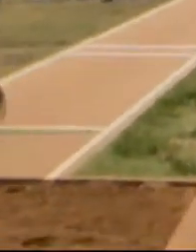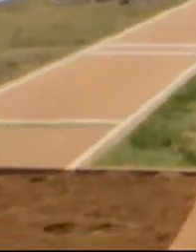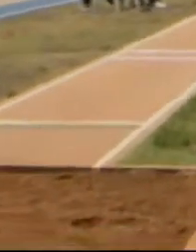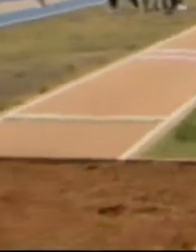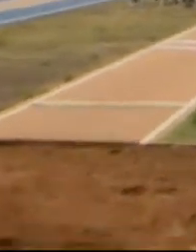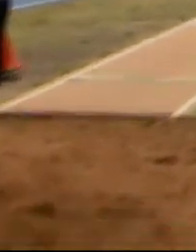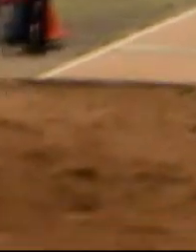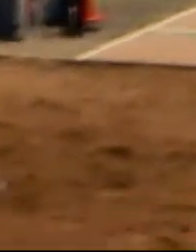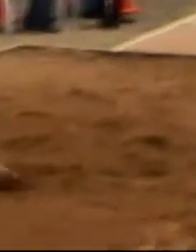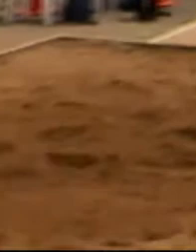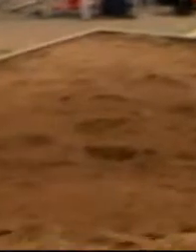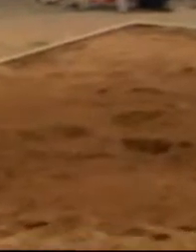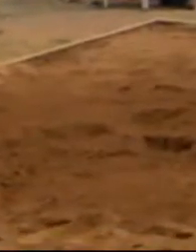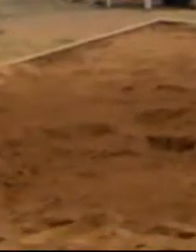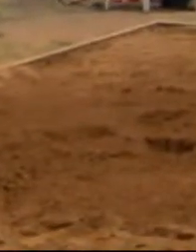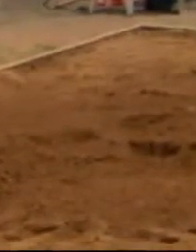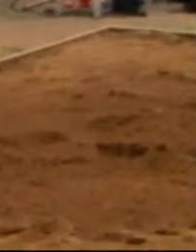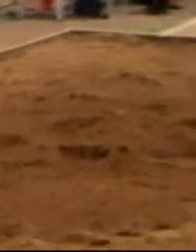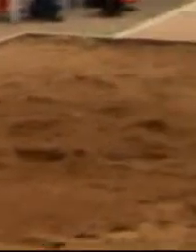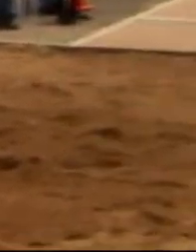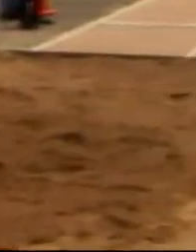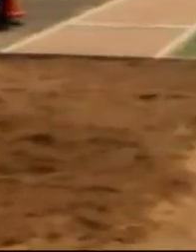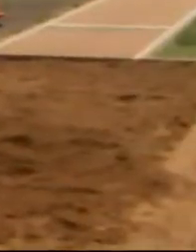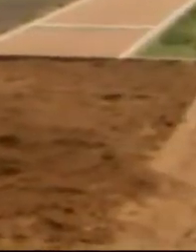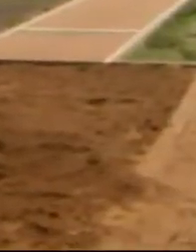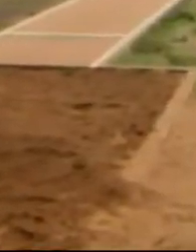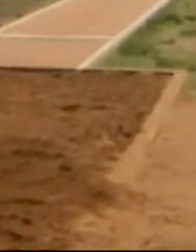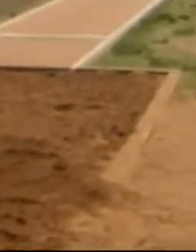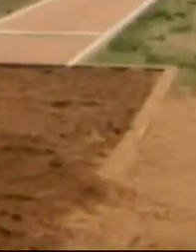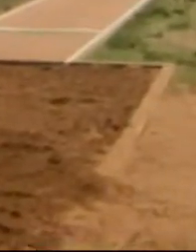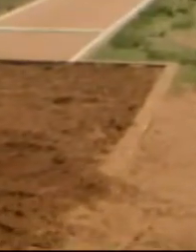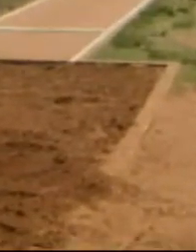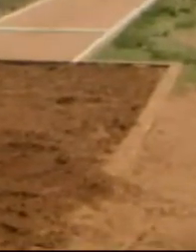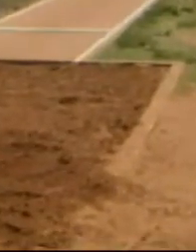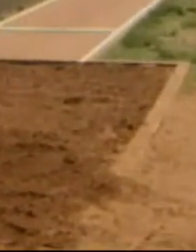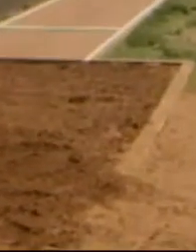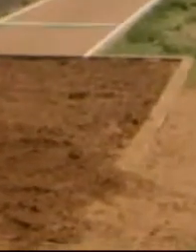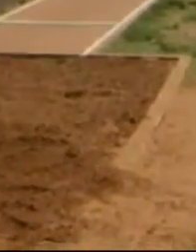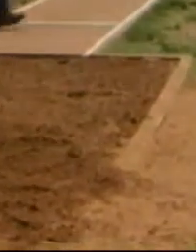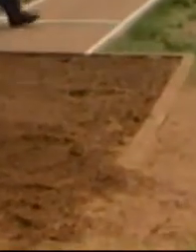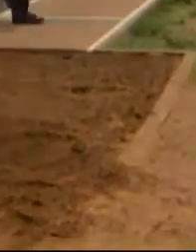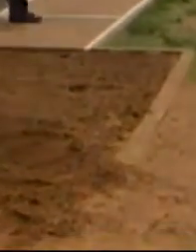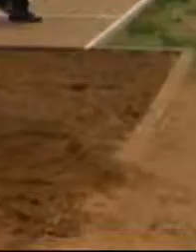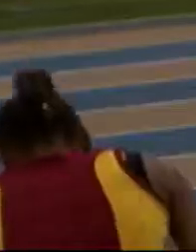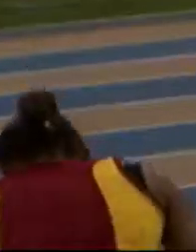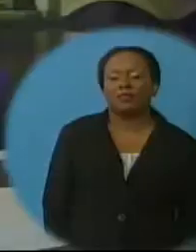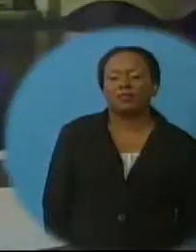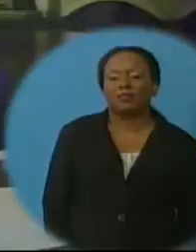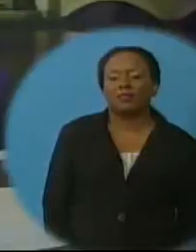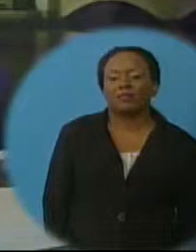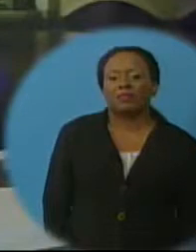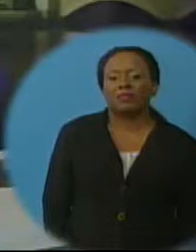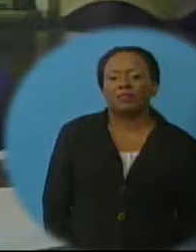of 5.60 meters. Second spot went to Akela Morris of the Lodge School.